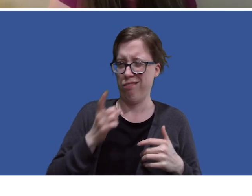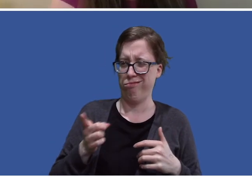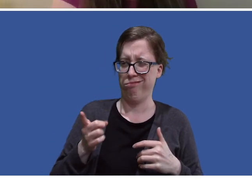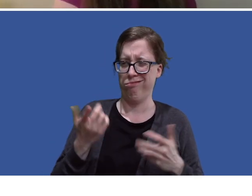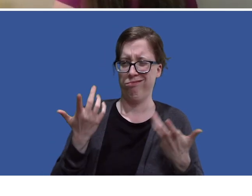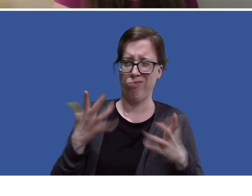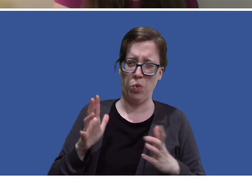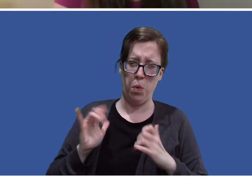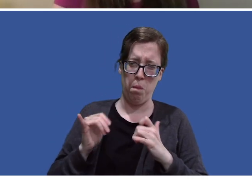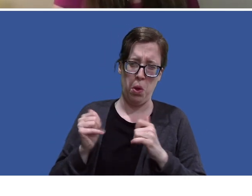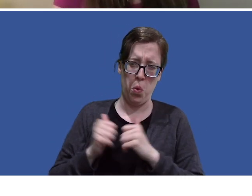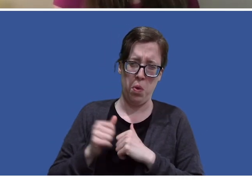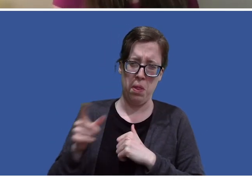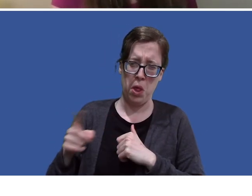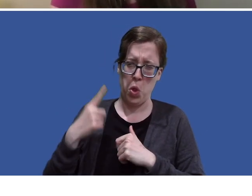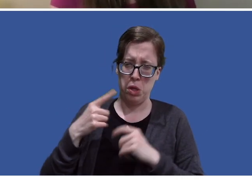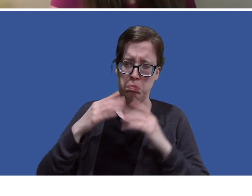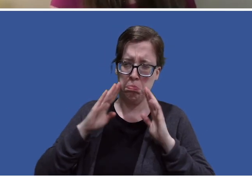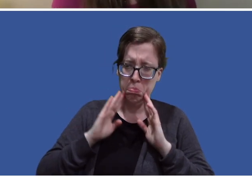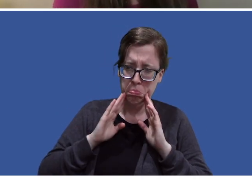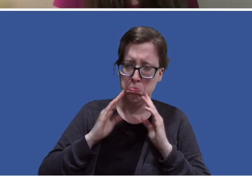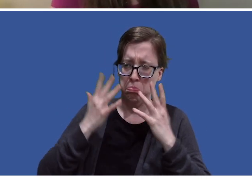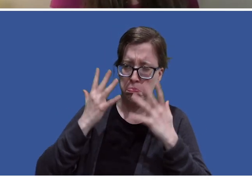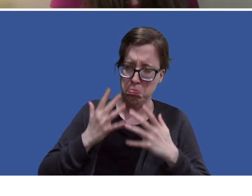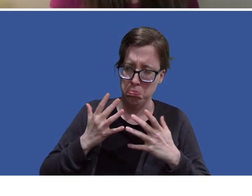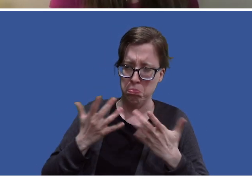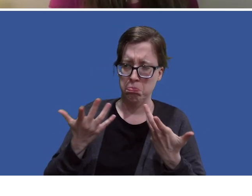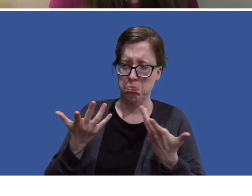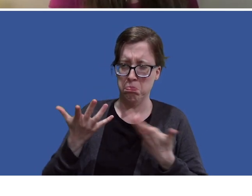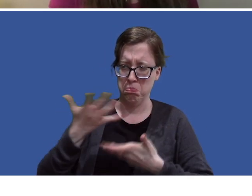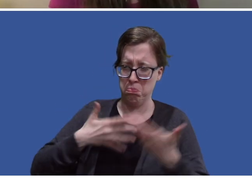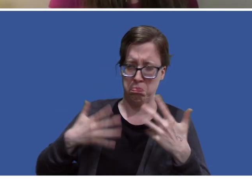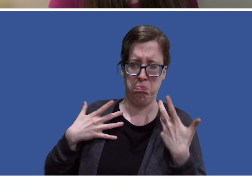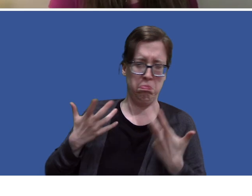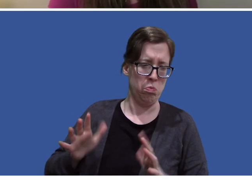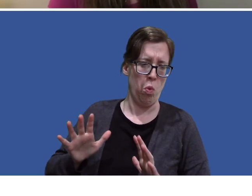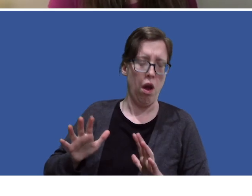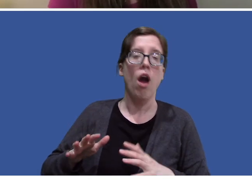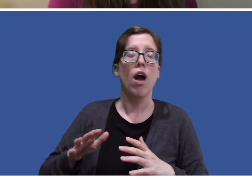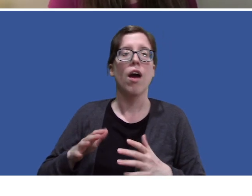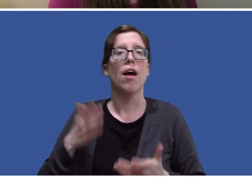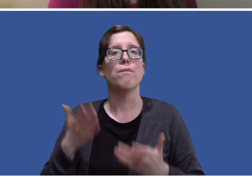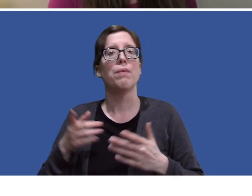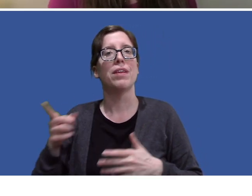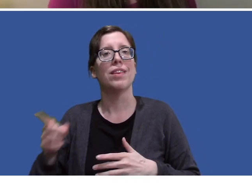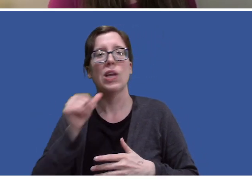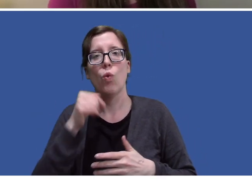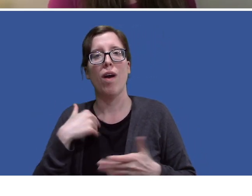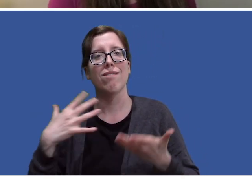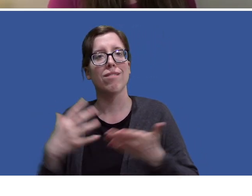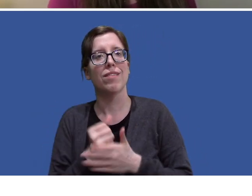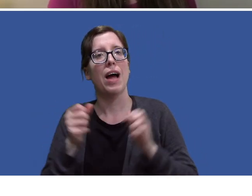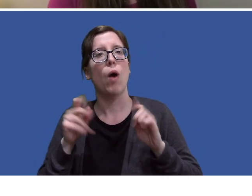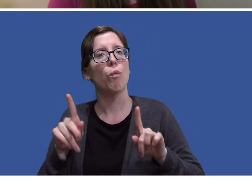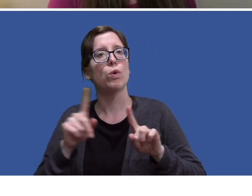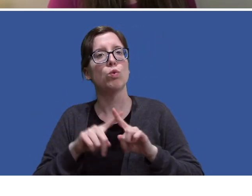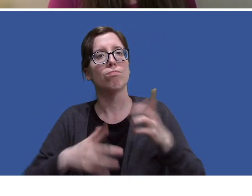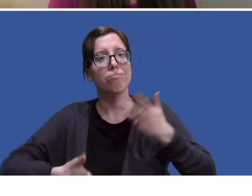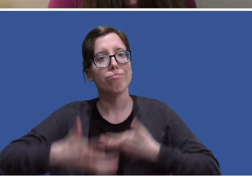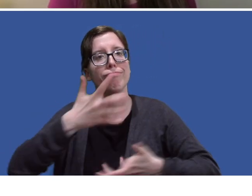they're not being provided as many social opportunities with their peers to practice those social